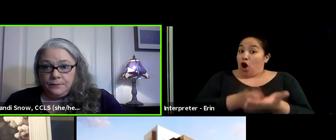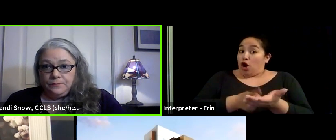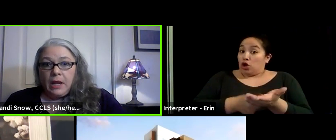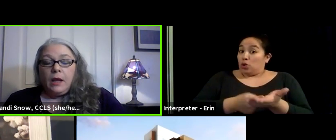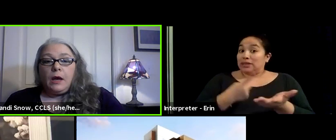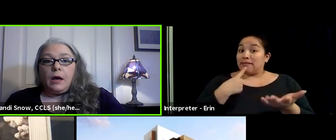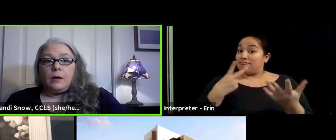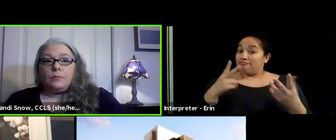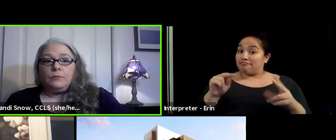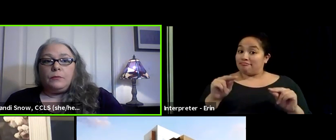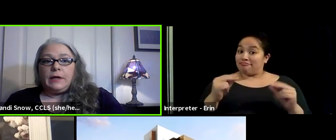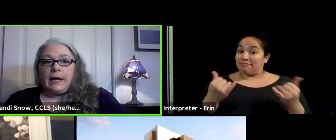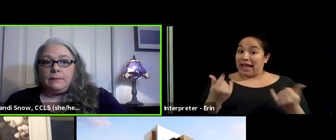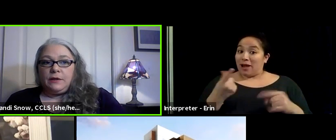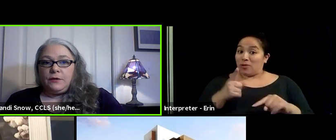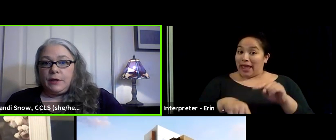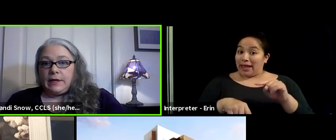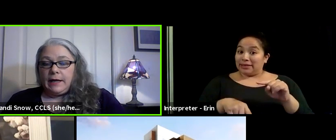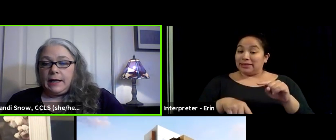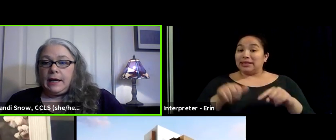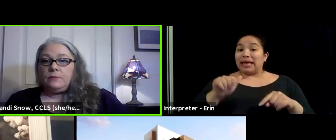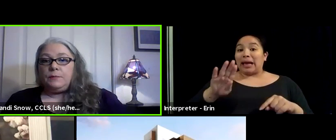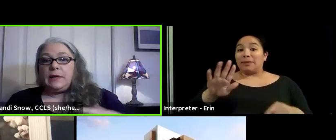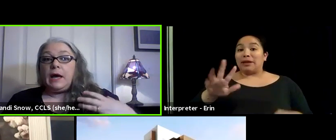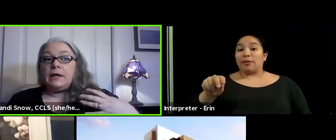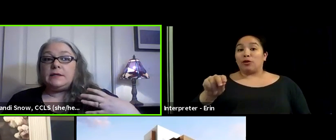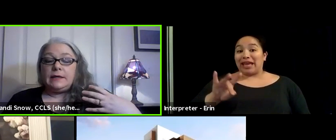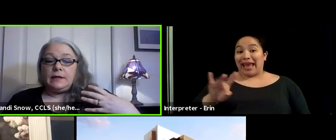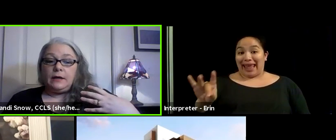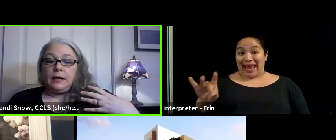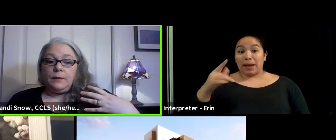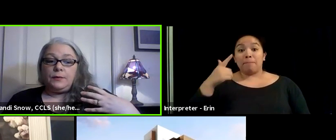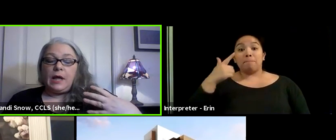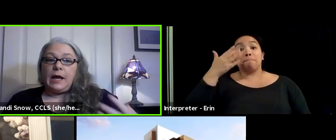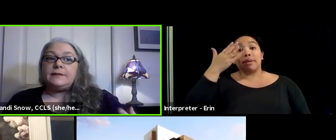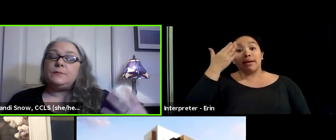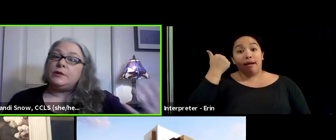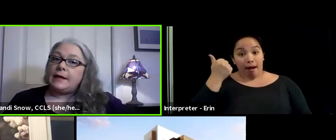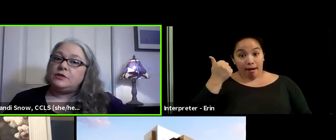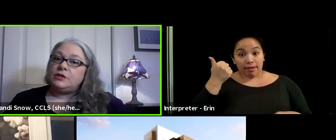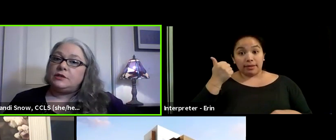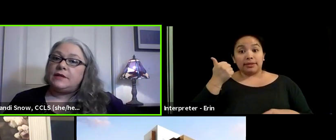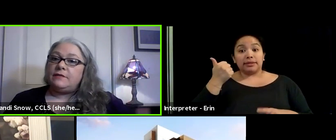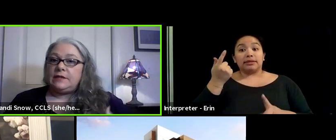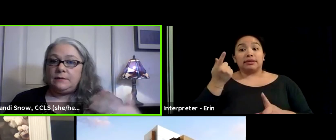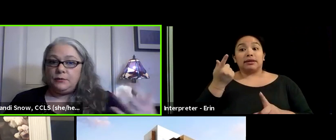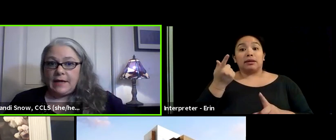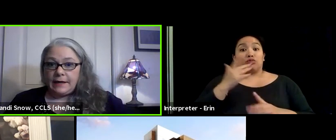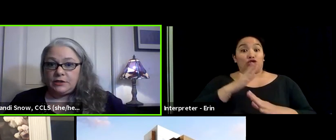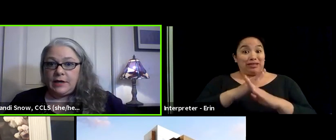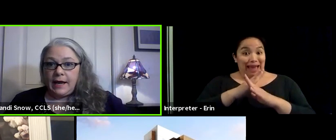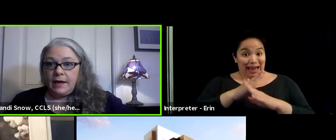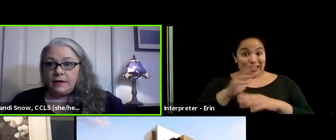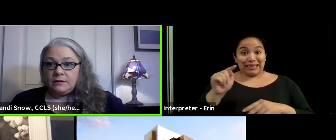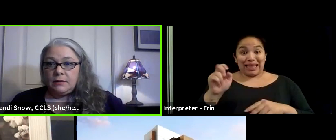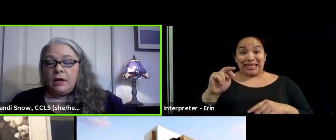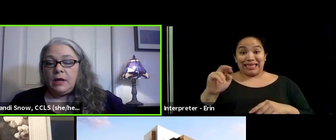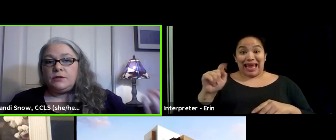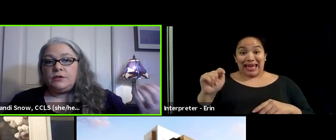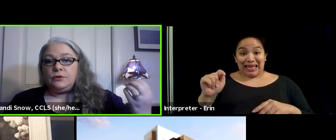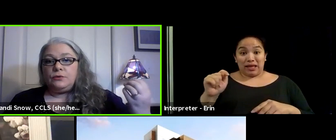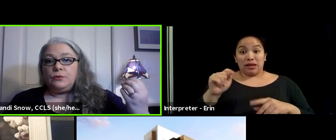can't. That AB 3088, because it applies the protections of the Tenant Protection